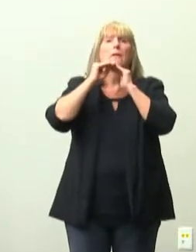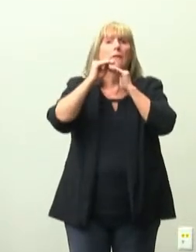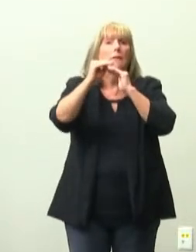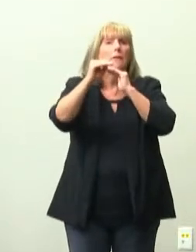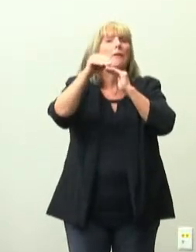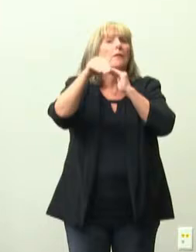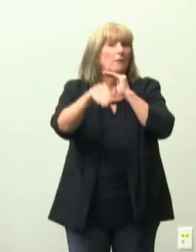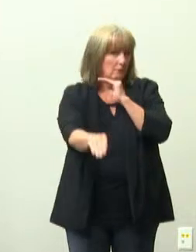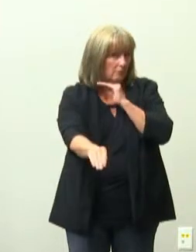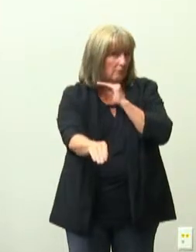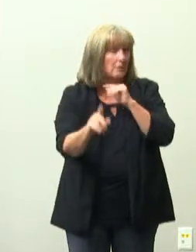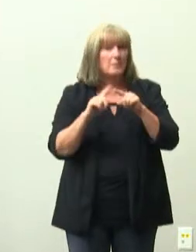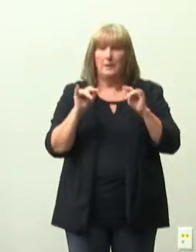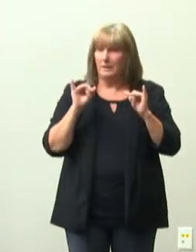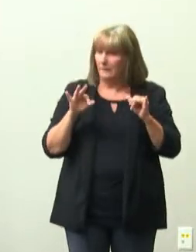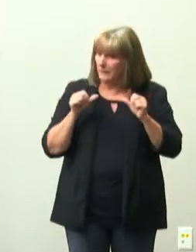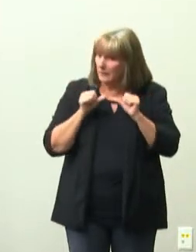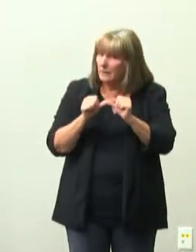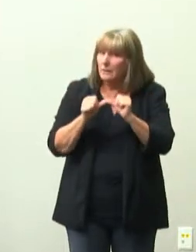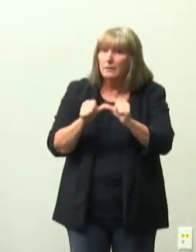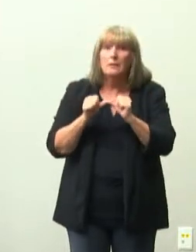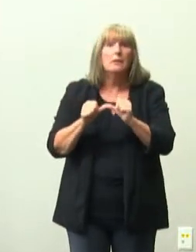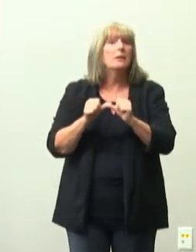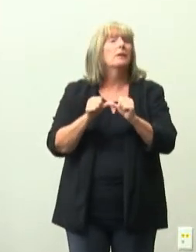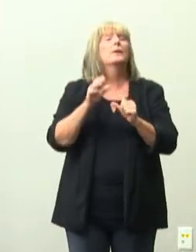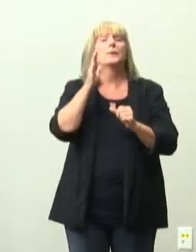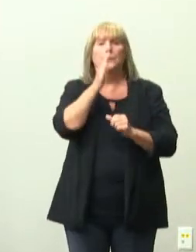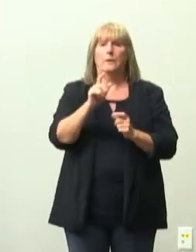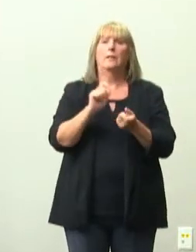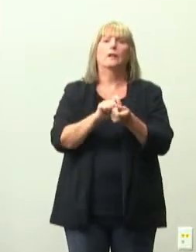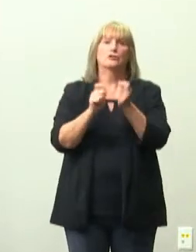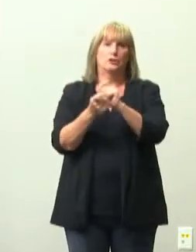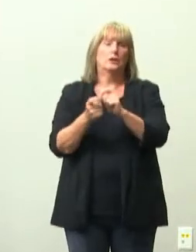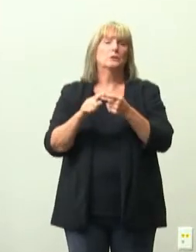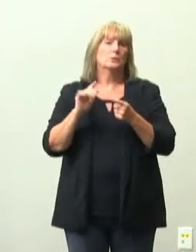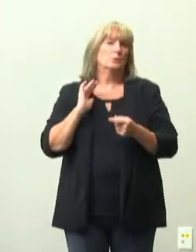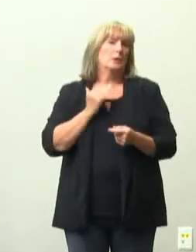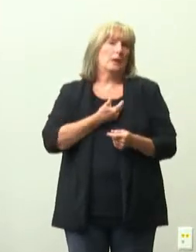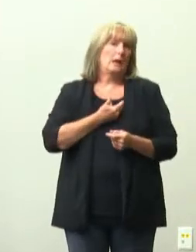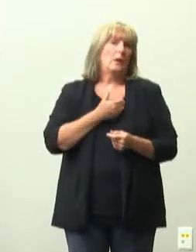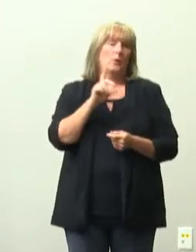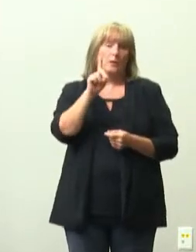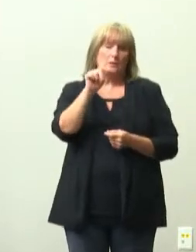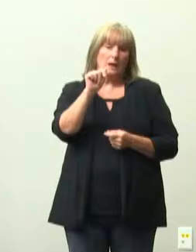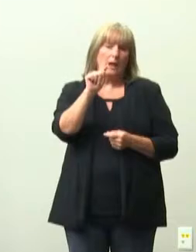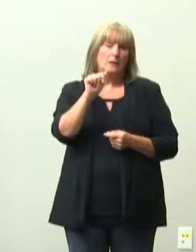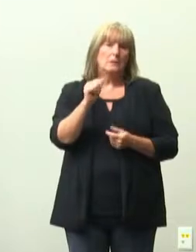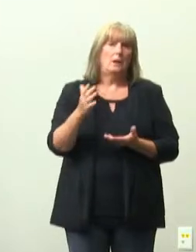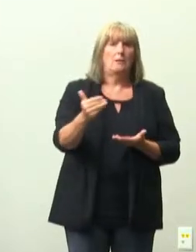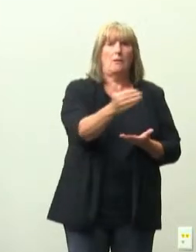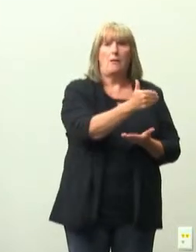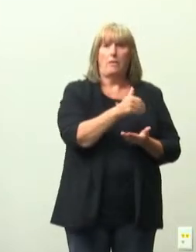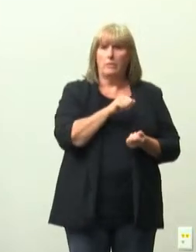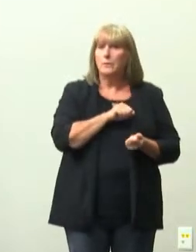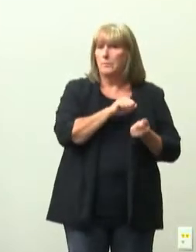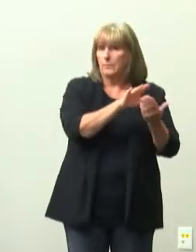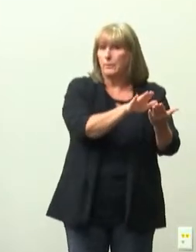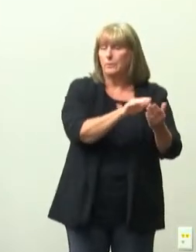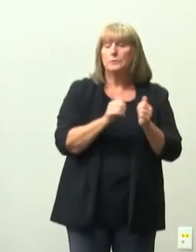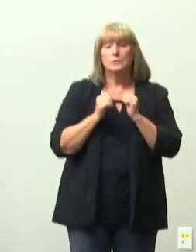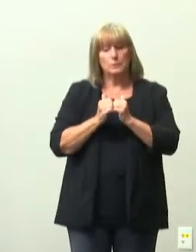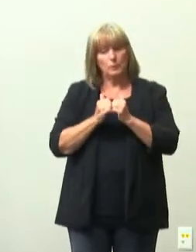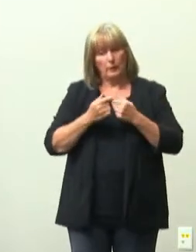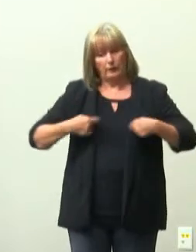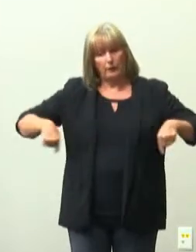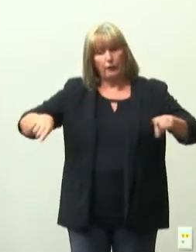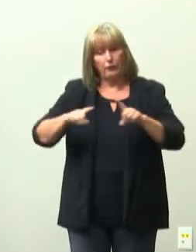But if this concerning trend continues, we will make adjustments to our data-driven approach as needed. Together as a